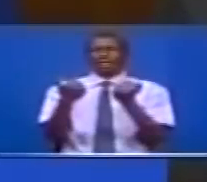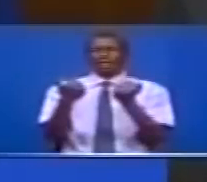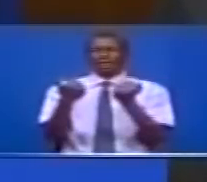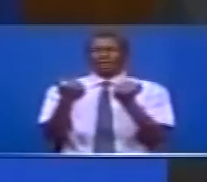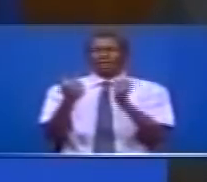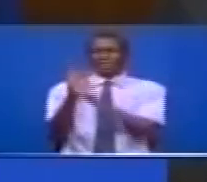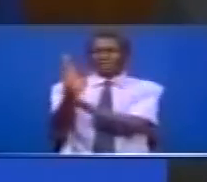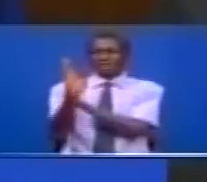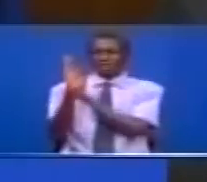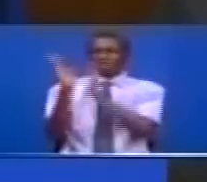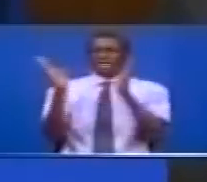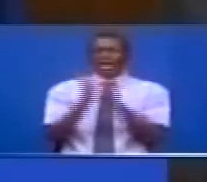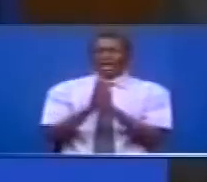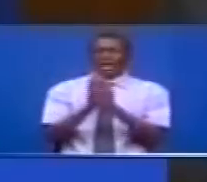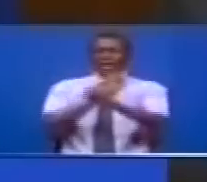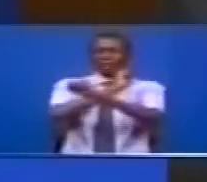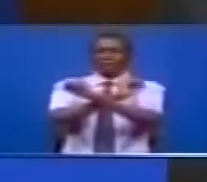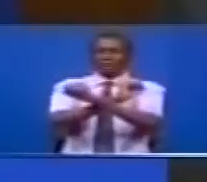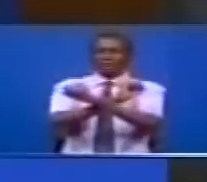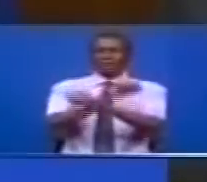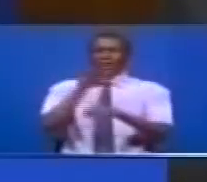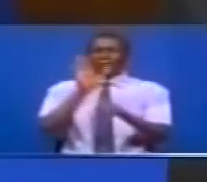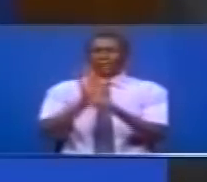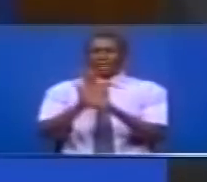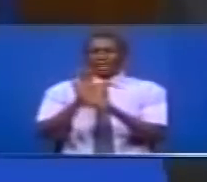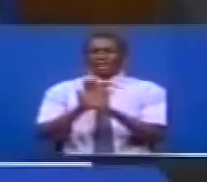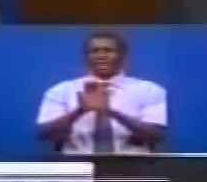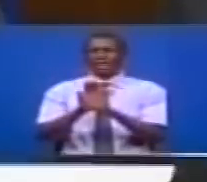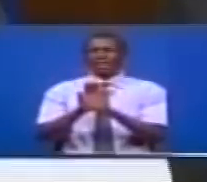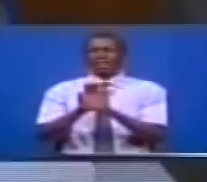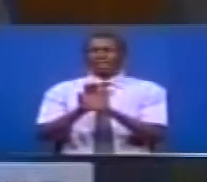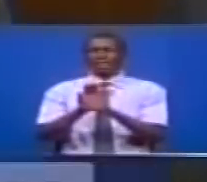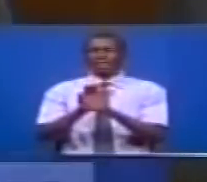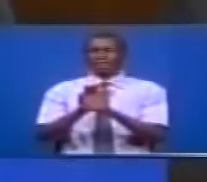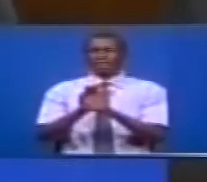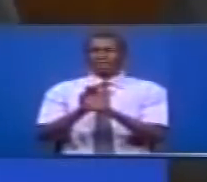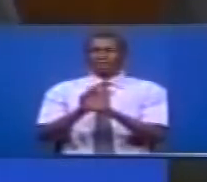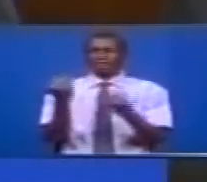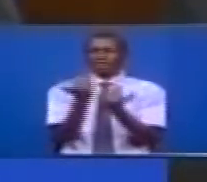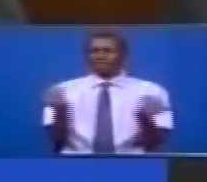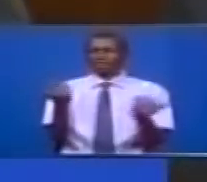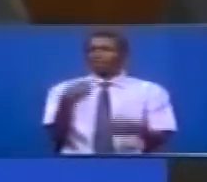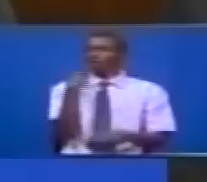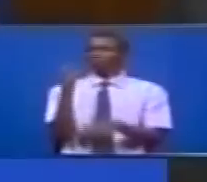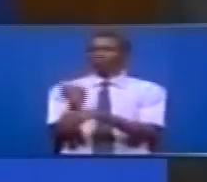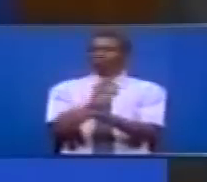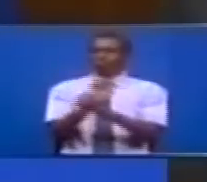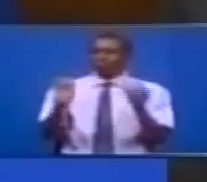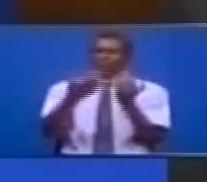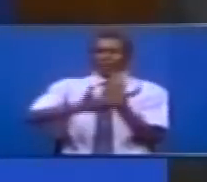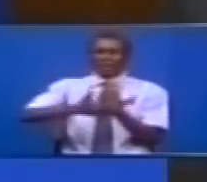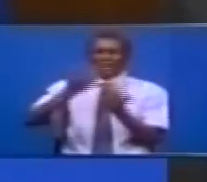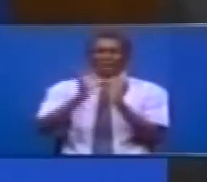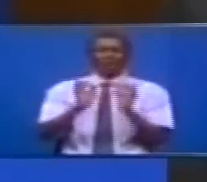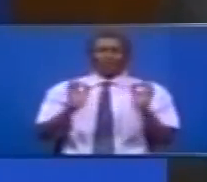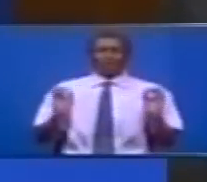and security of millions of unsupervised and unattended children,